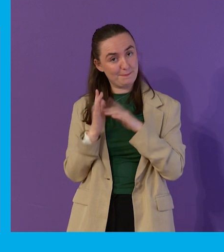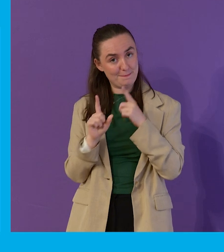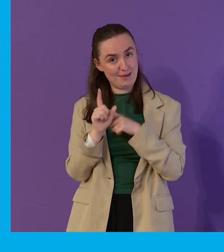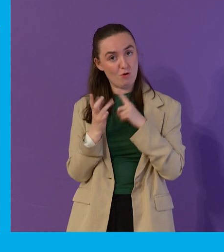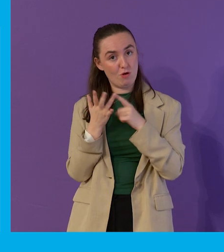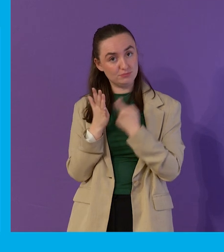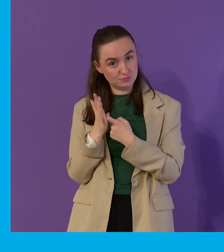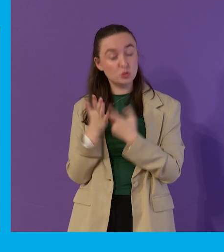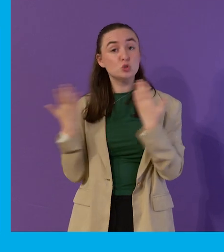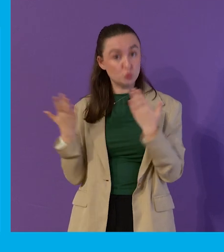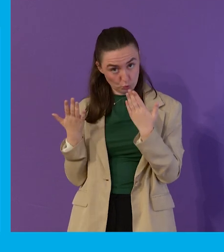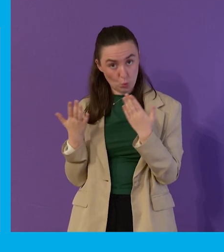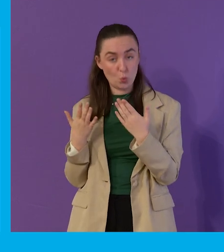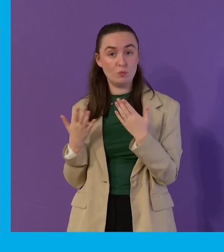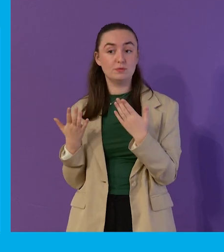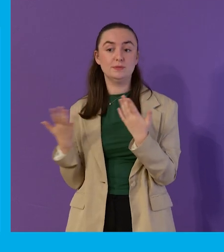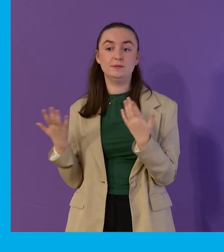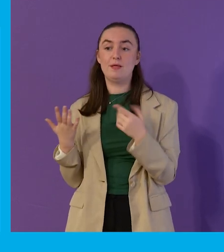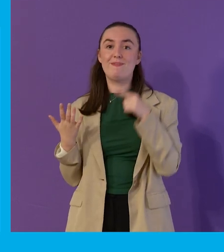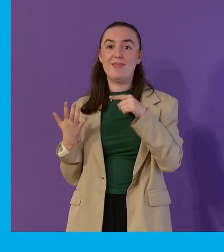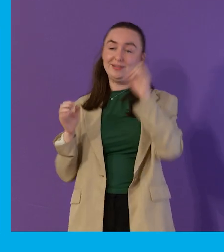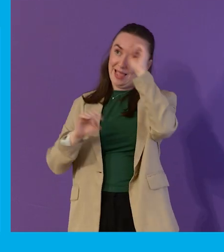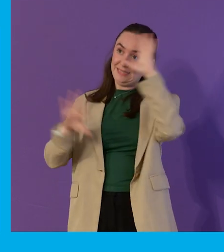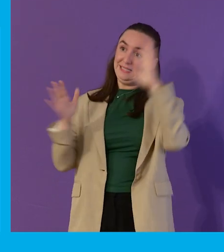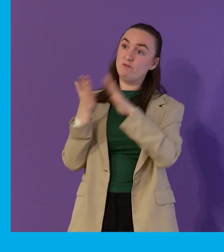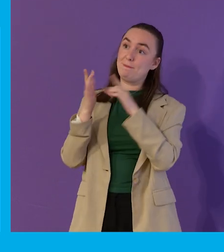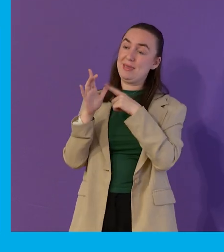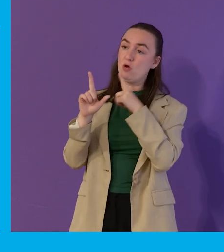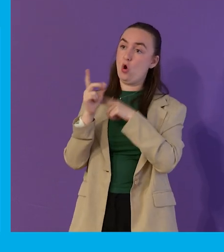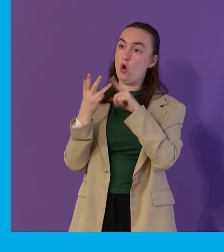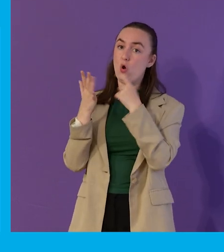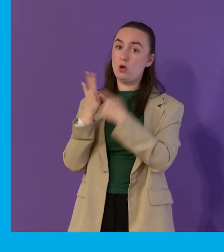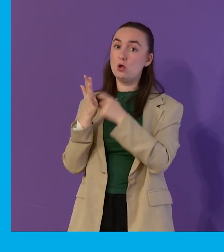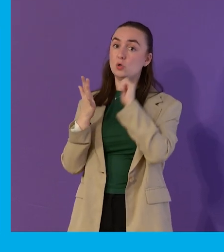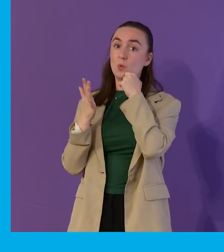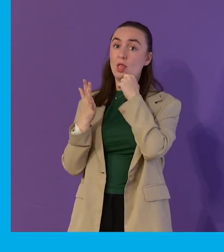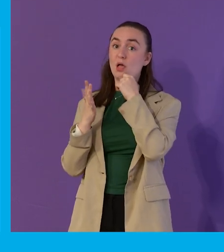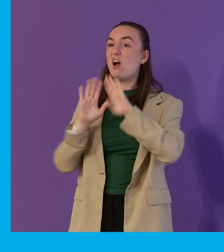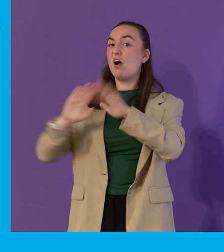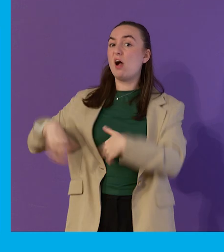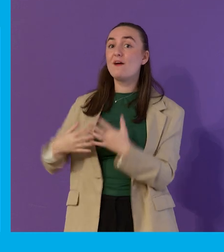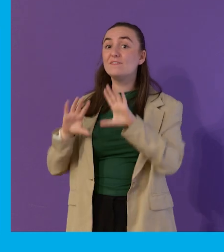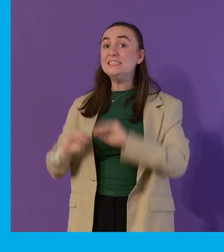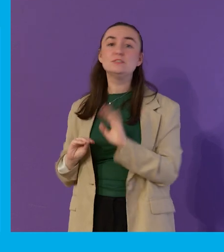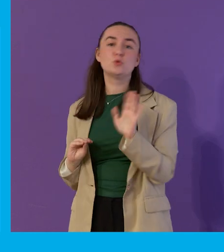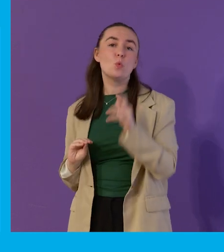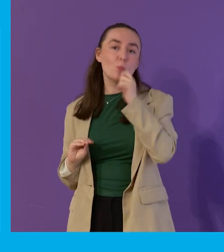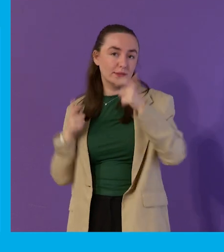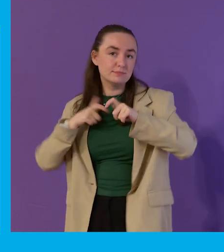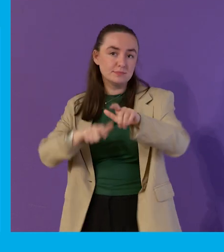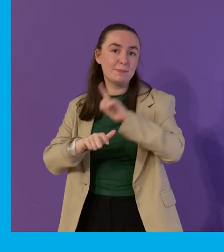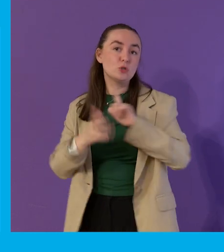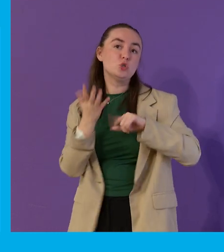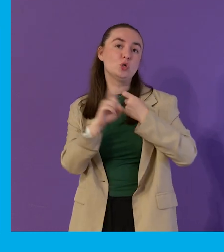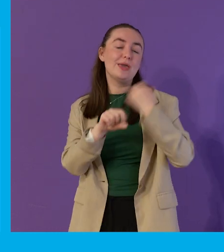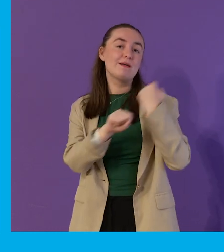concept are not going away. I think that is a conversation that I suspect will be coming to Scotland. So it will be interesting to see folks in